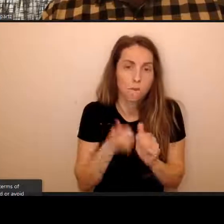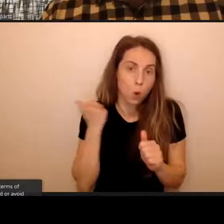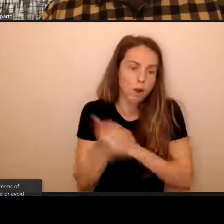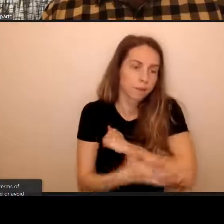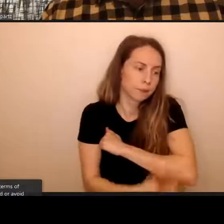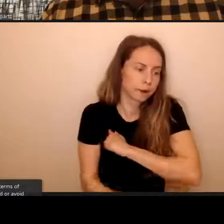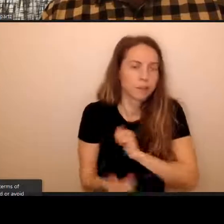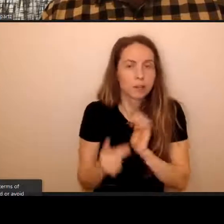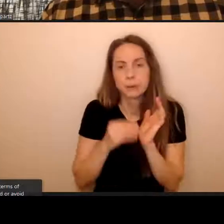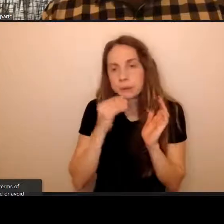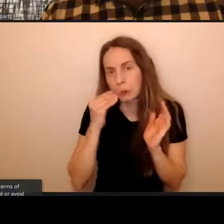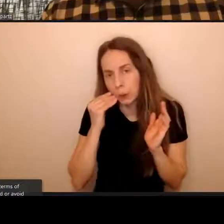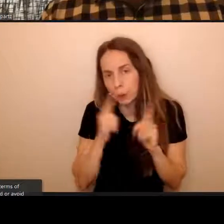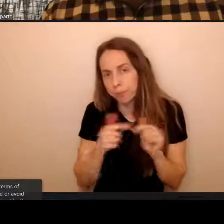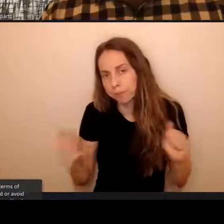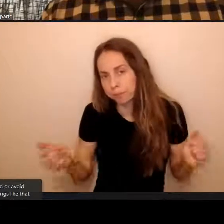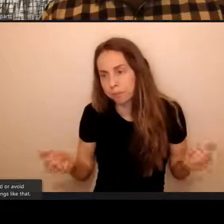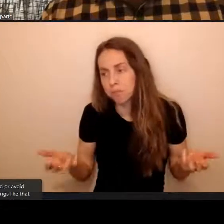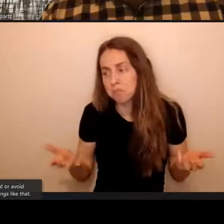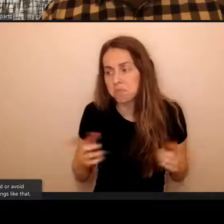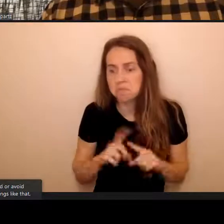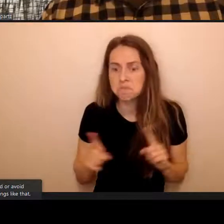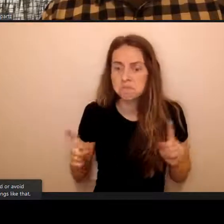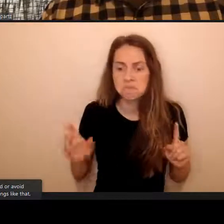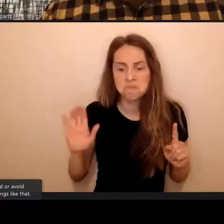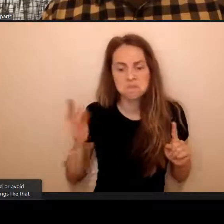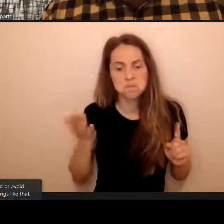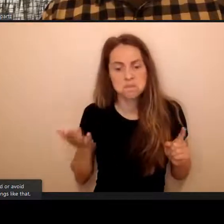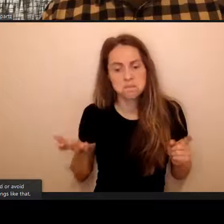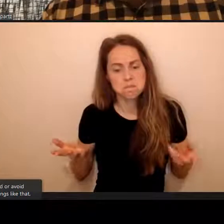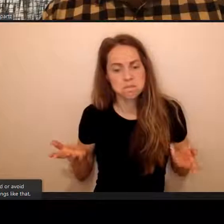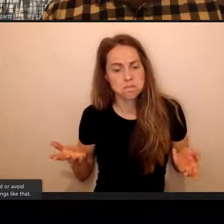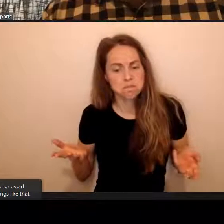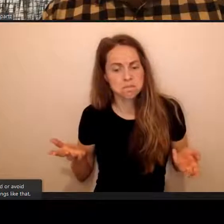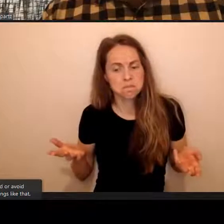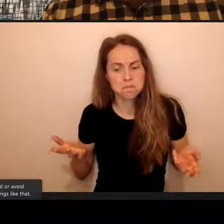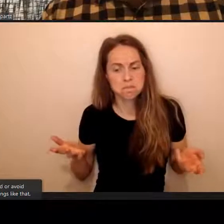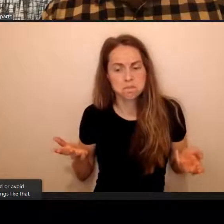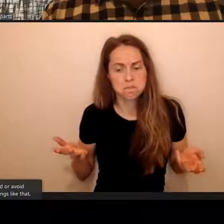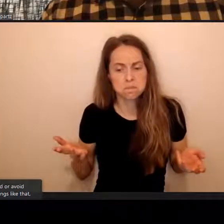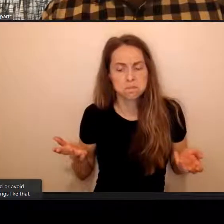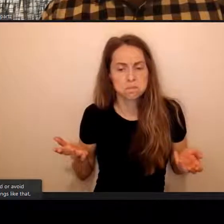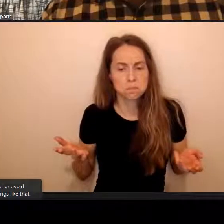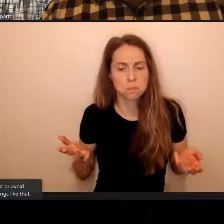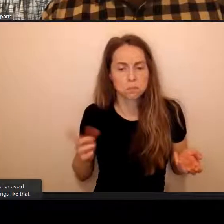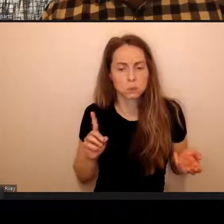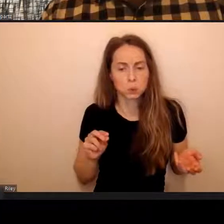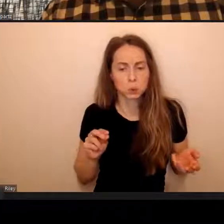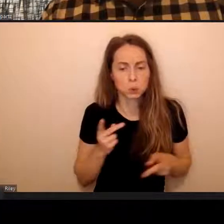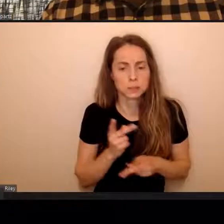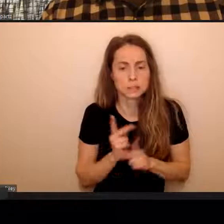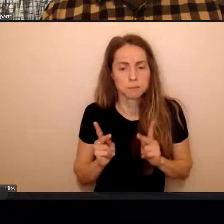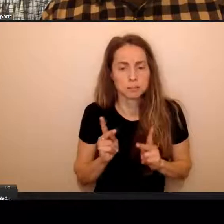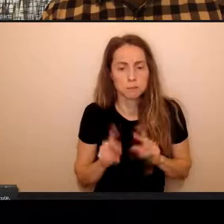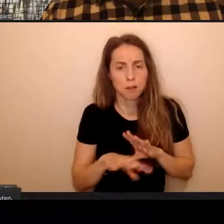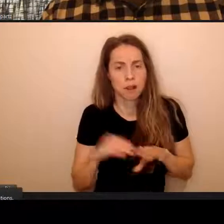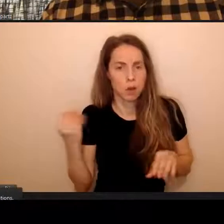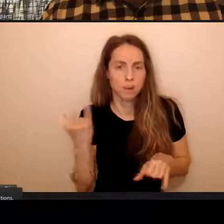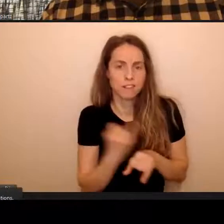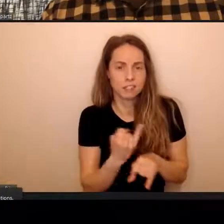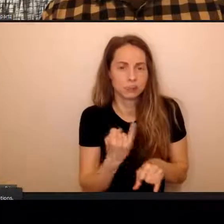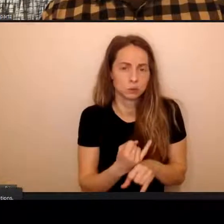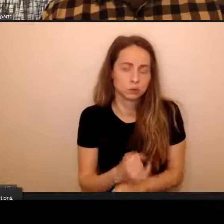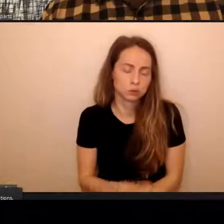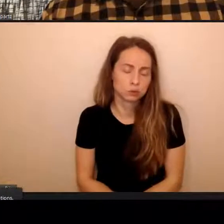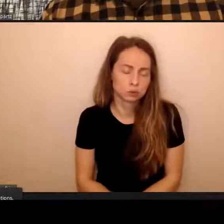nursing homes and things like that. But it certainly seems like it does keep people out of institutions.